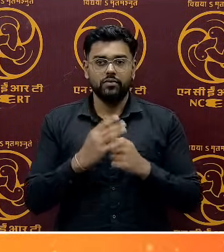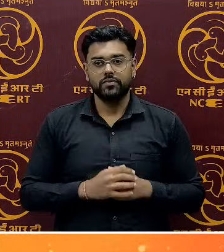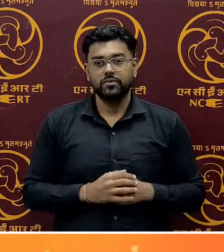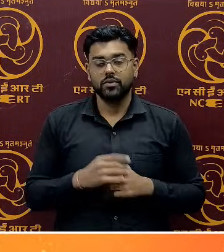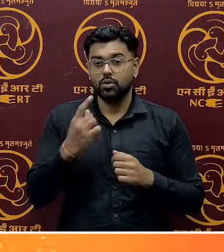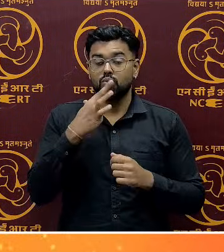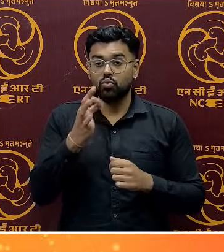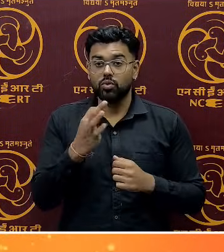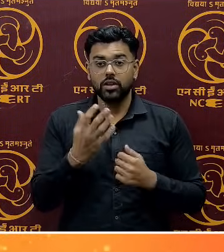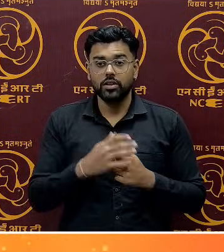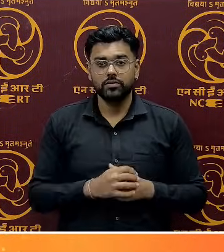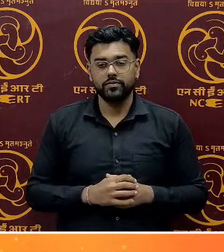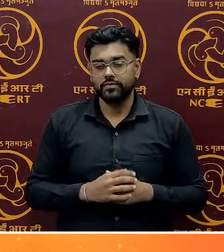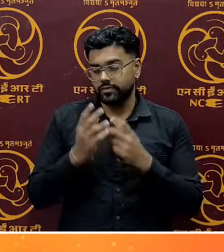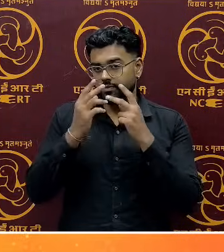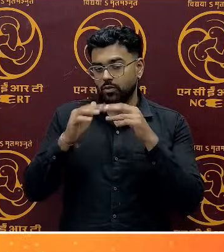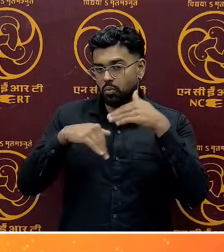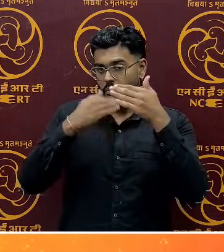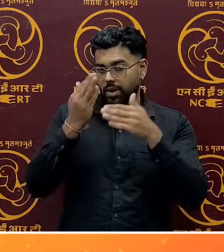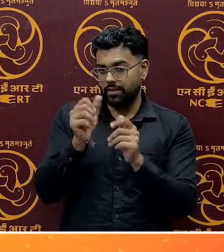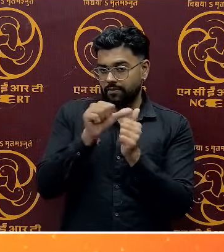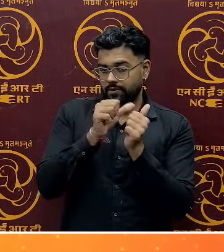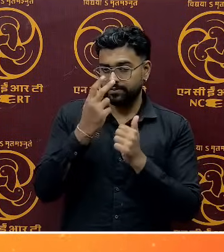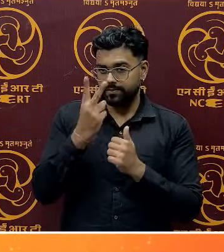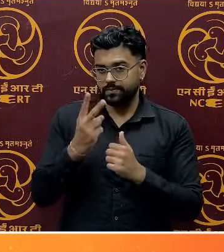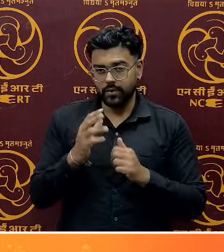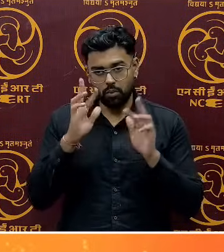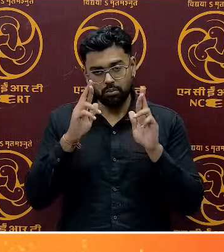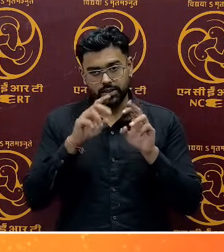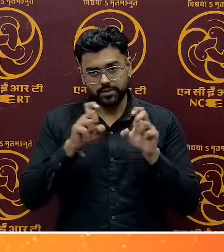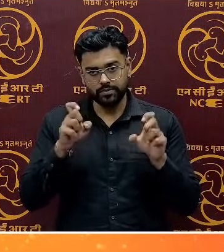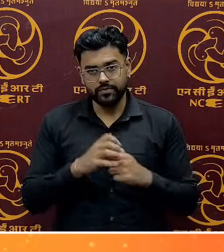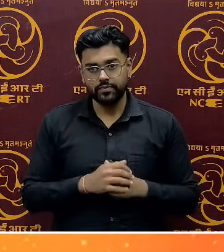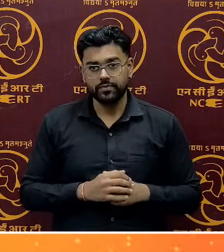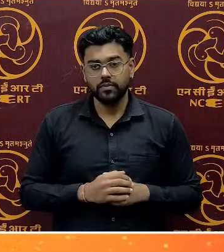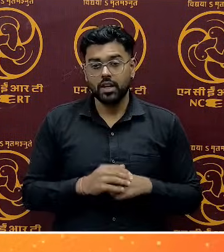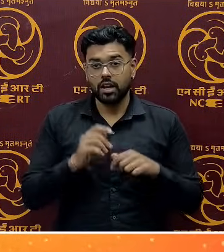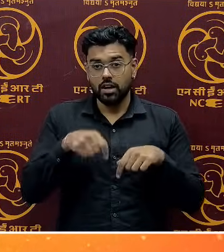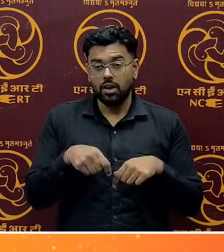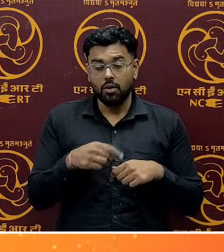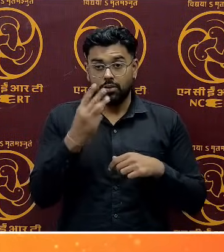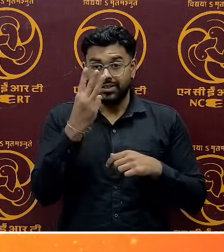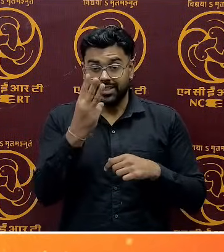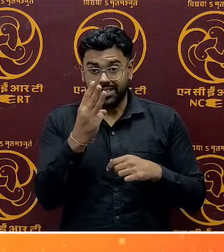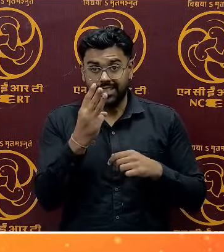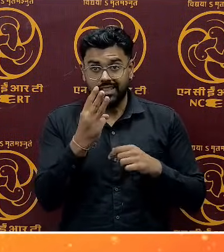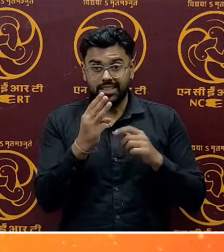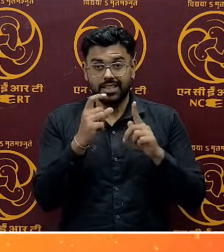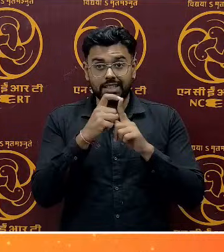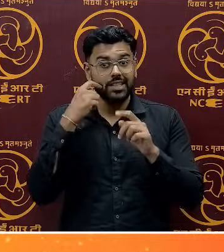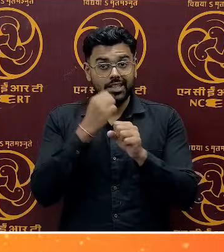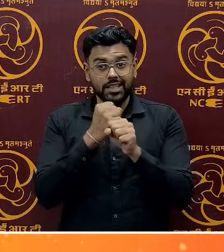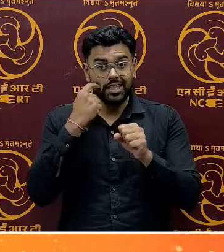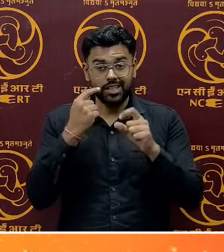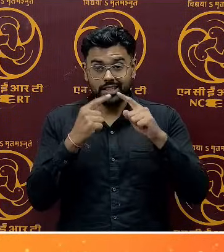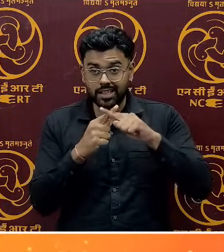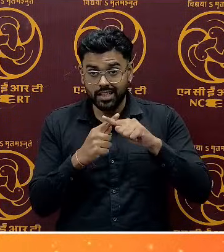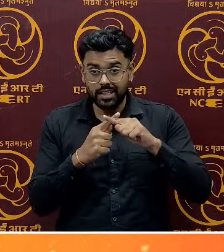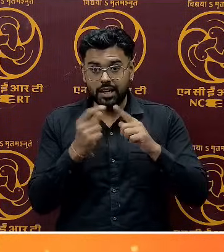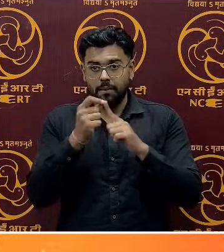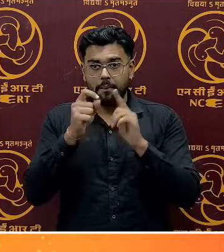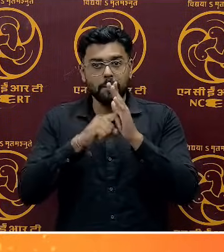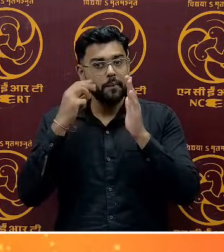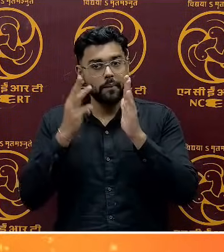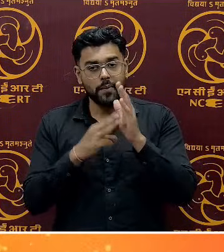7. Okay. I hope it is clear, children. Yes. Now, how many 3-digit prime numbers can you make using each